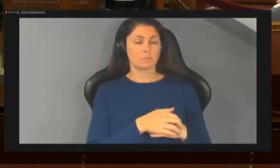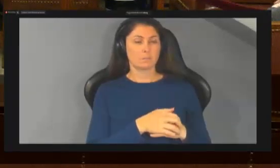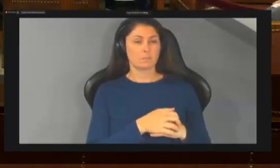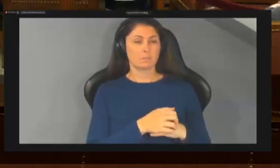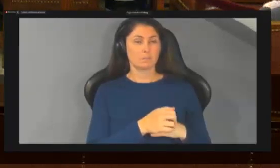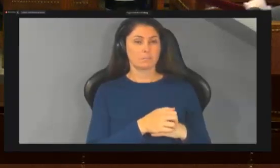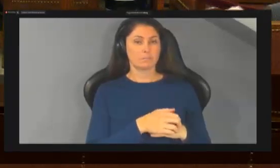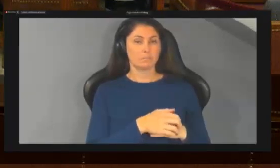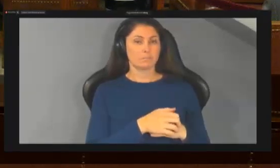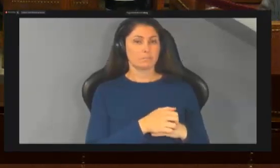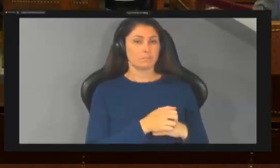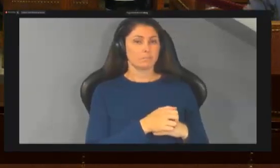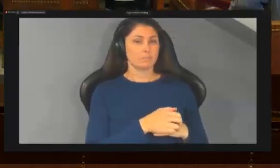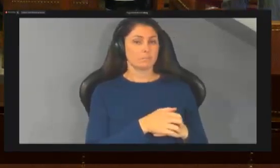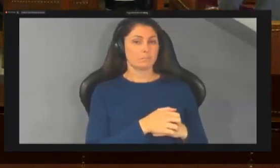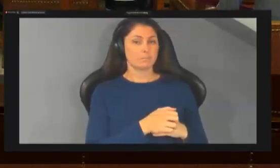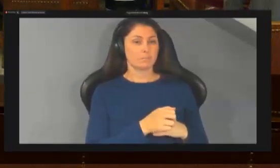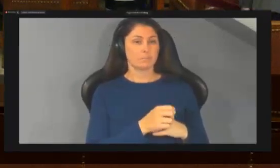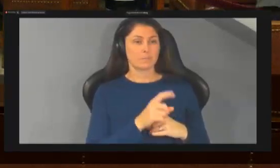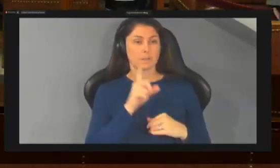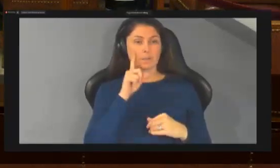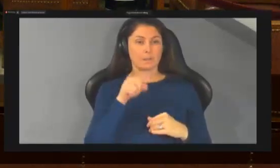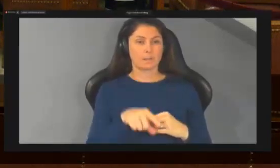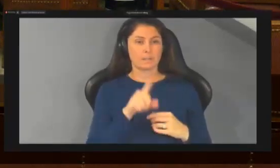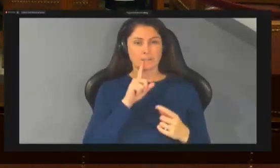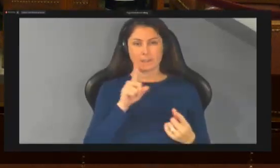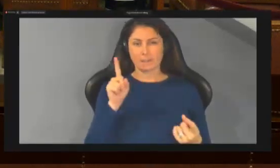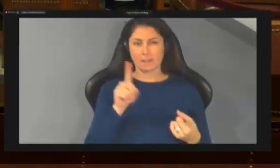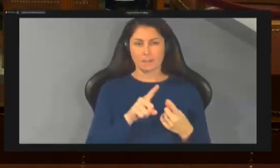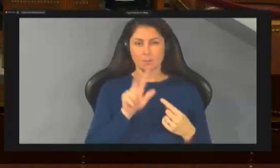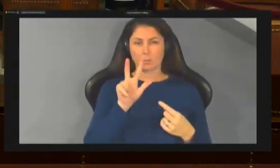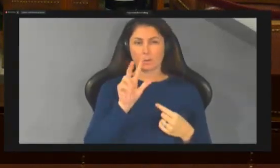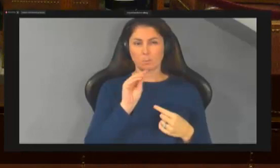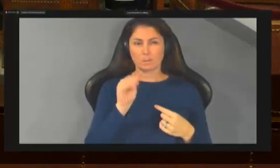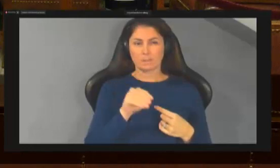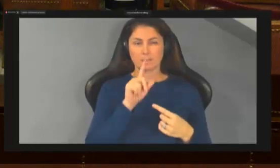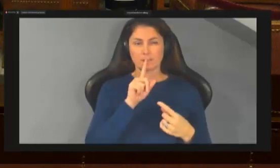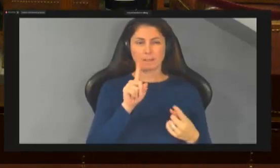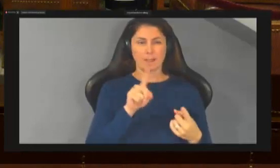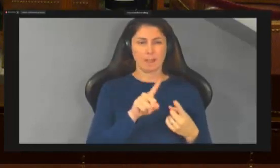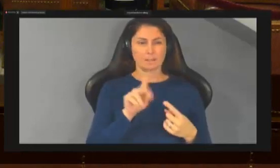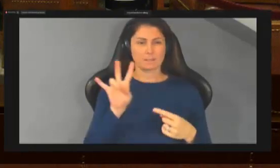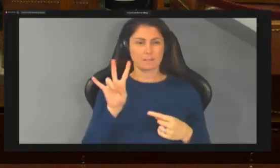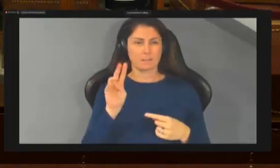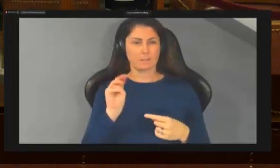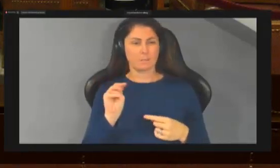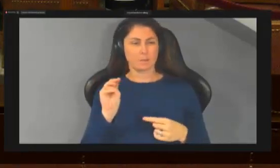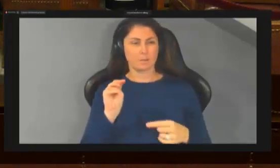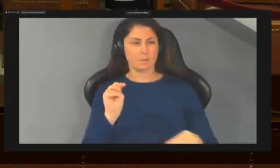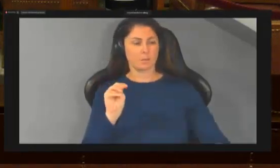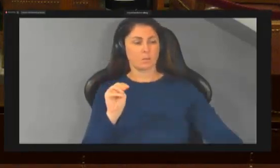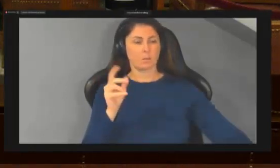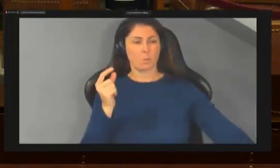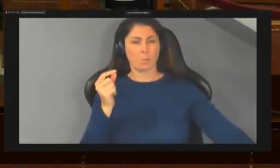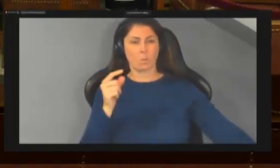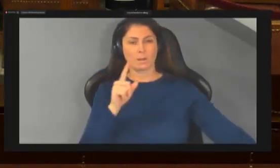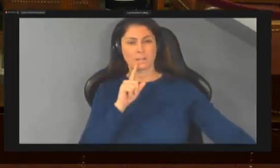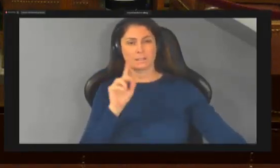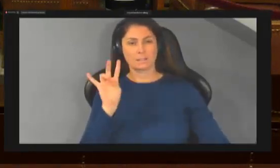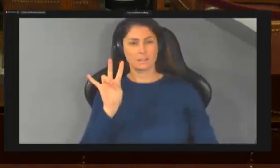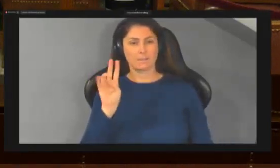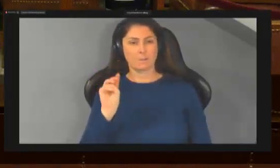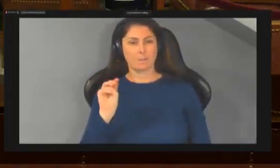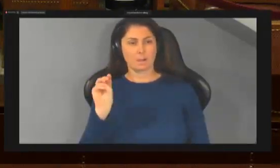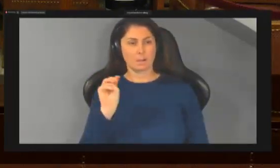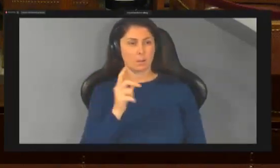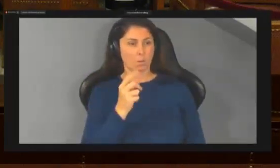I think this is actually less than 3% is less than 7 million. Okay, what is the 7 million? What is the